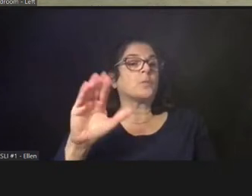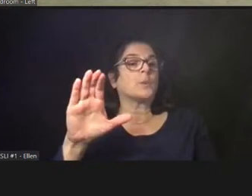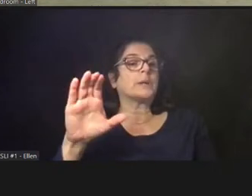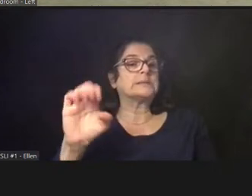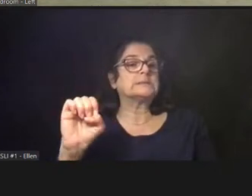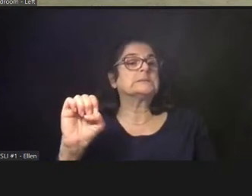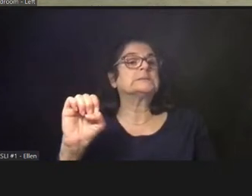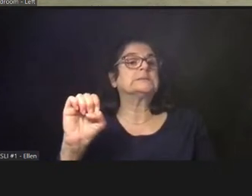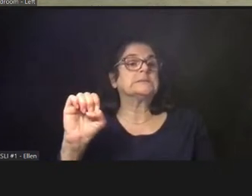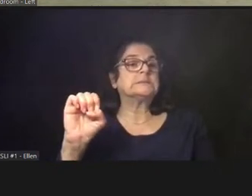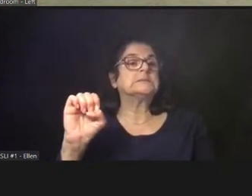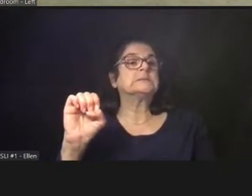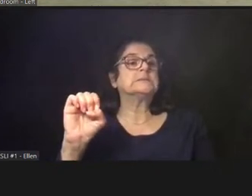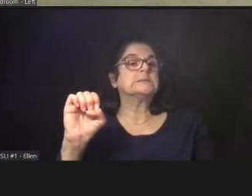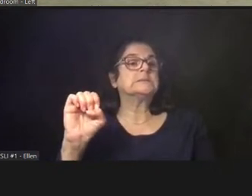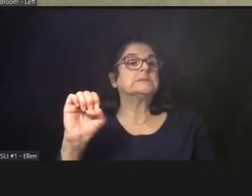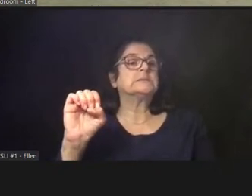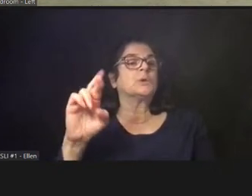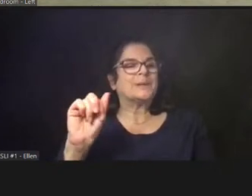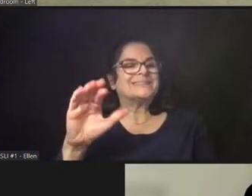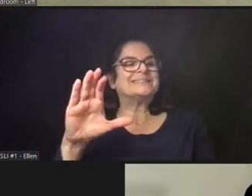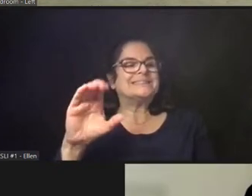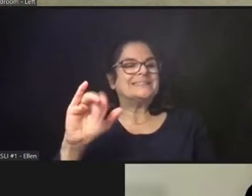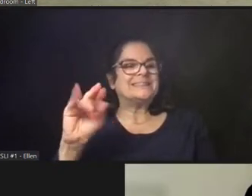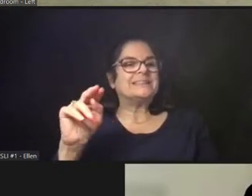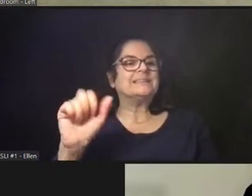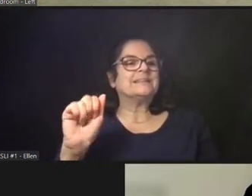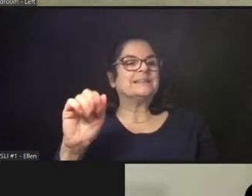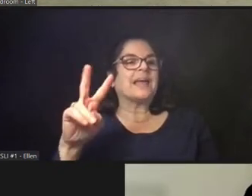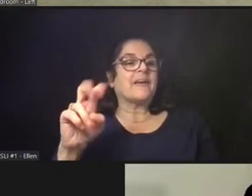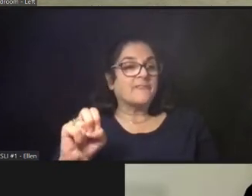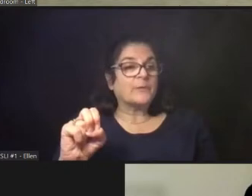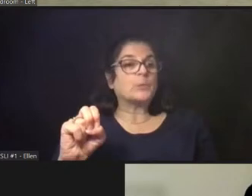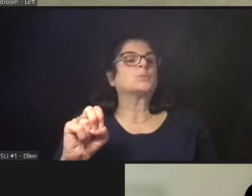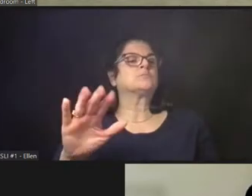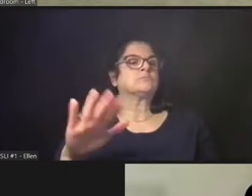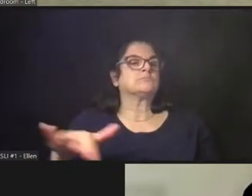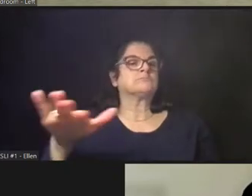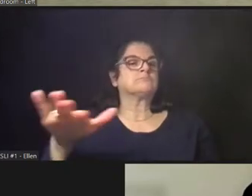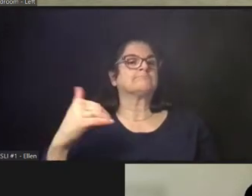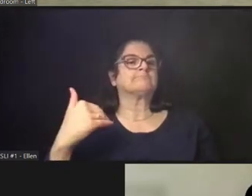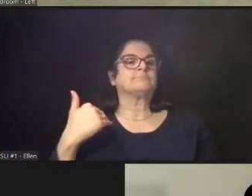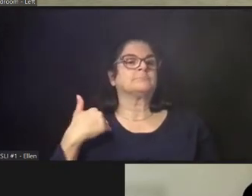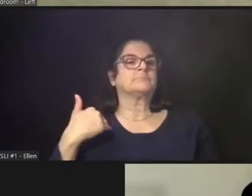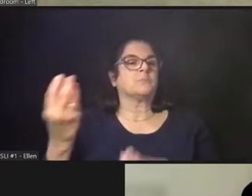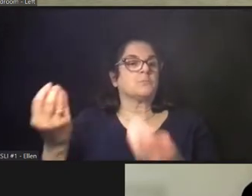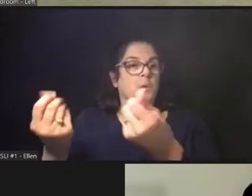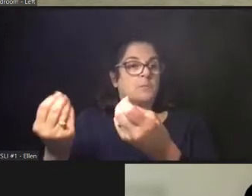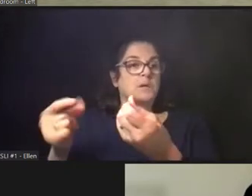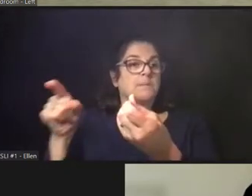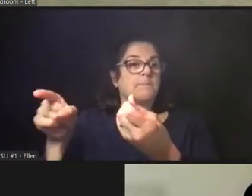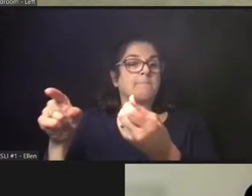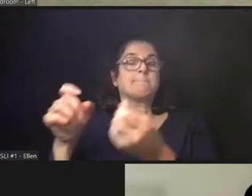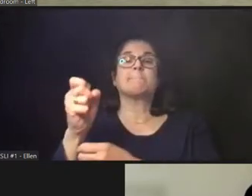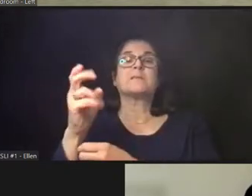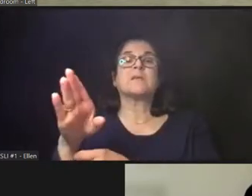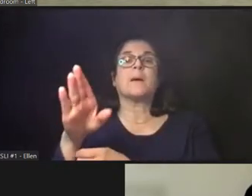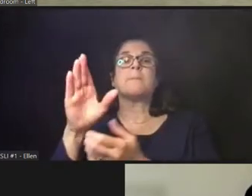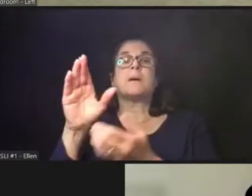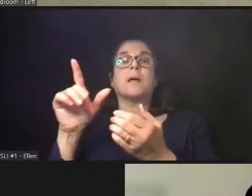84,879 square feet on the first and second floors of 120 North Racine. The proposed new sublease is for